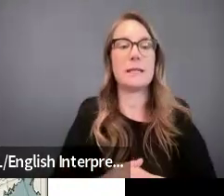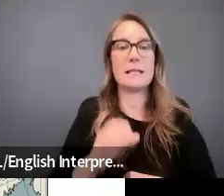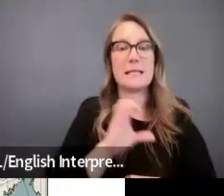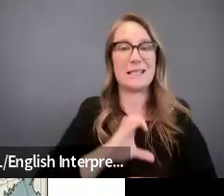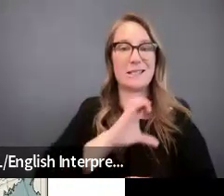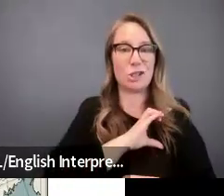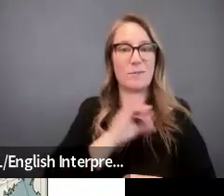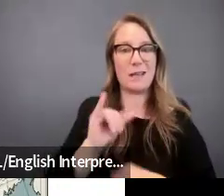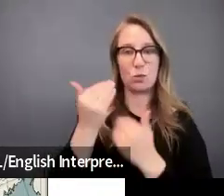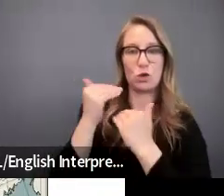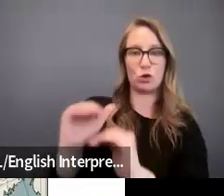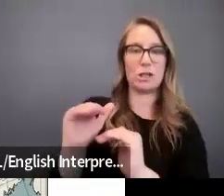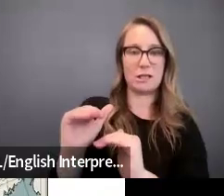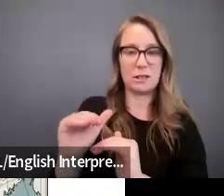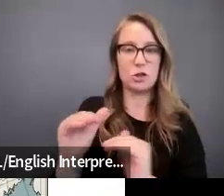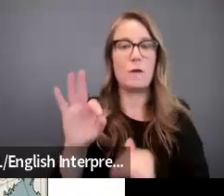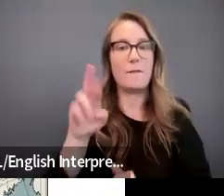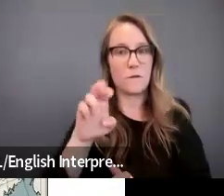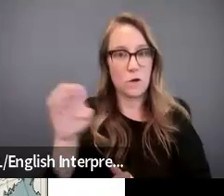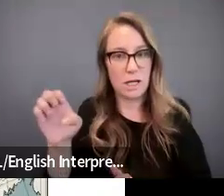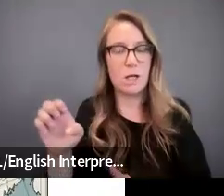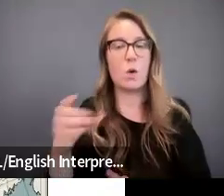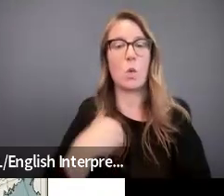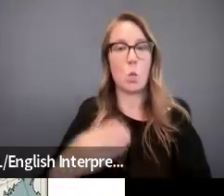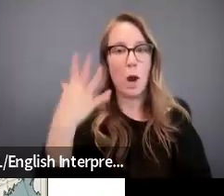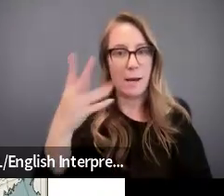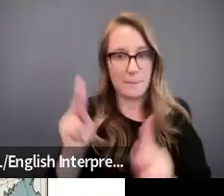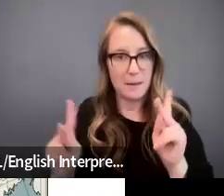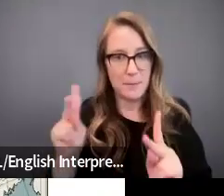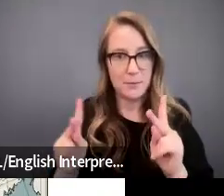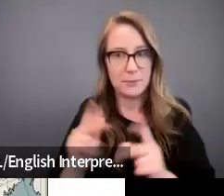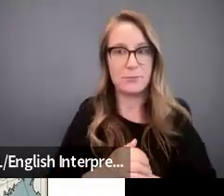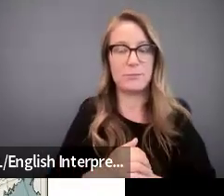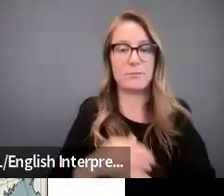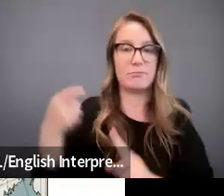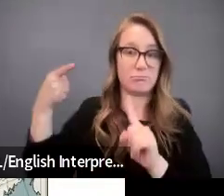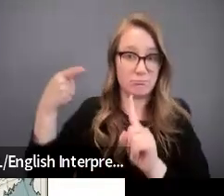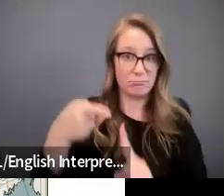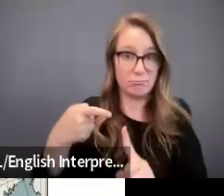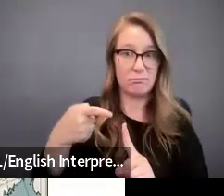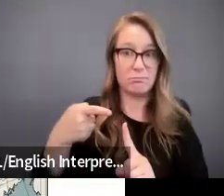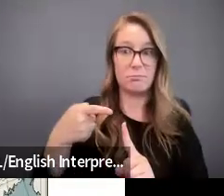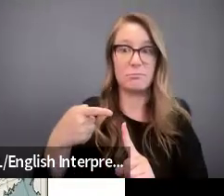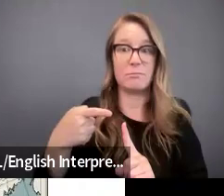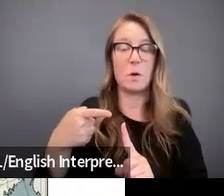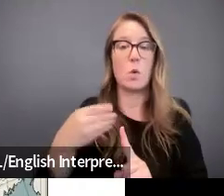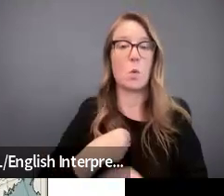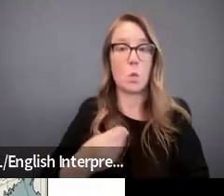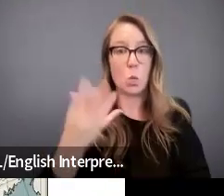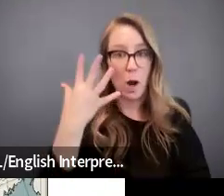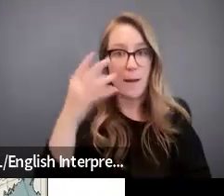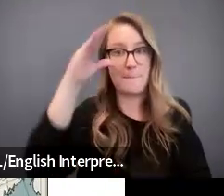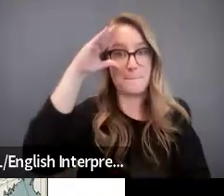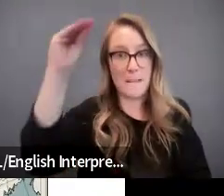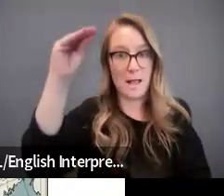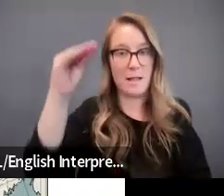Citizenship is restricted to free white people, specifically white